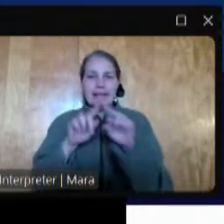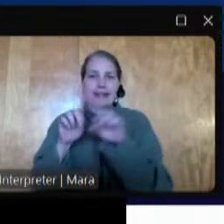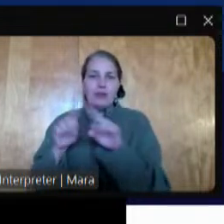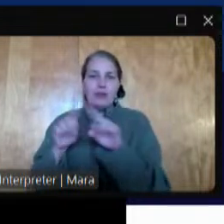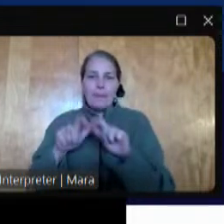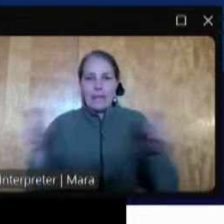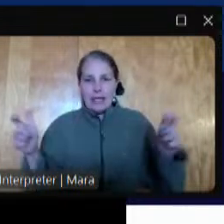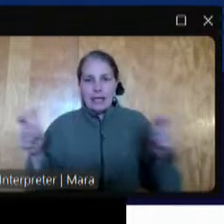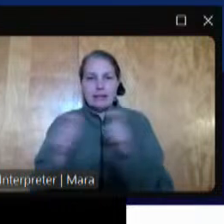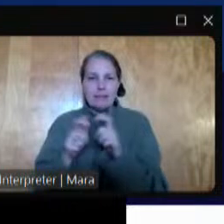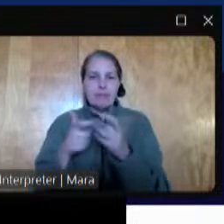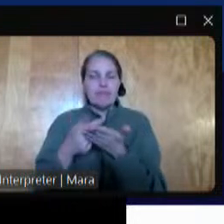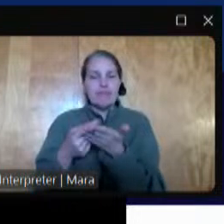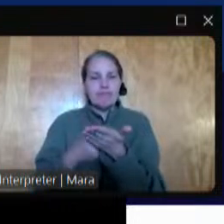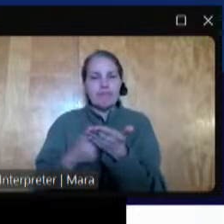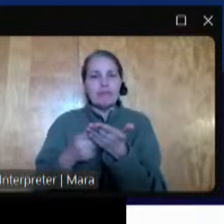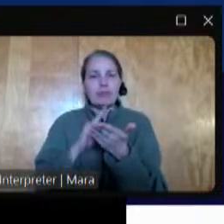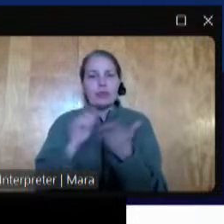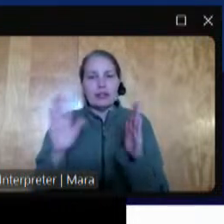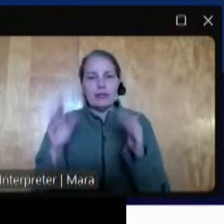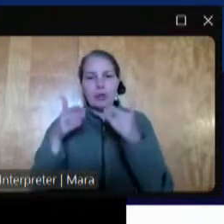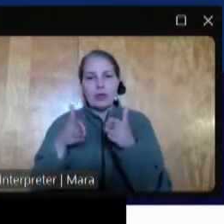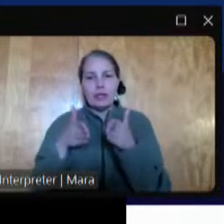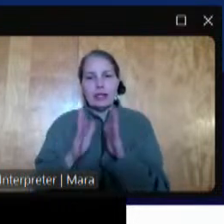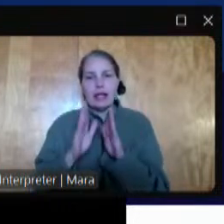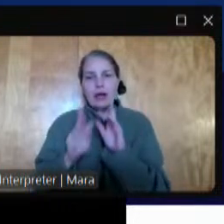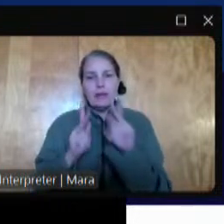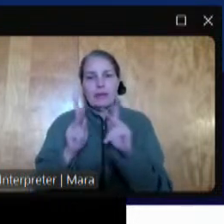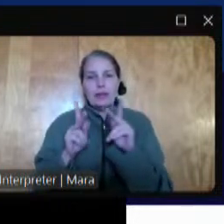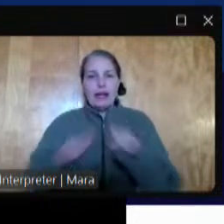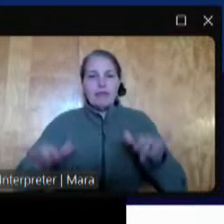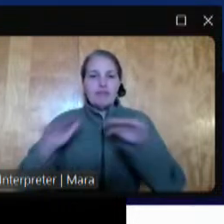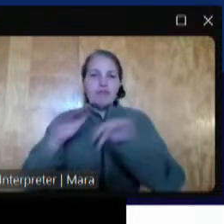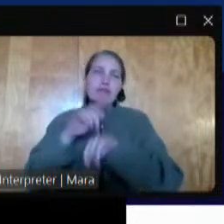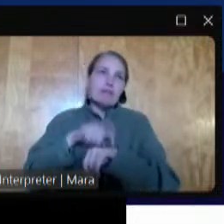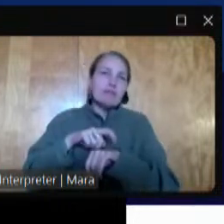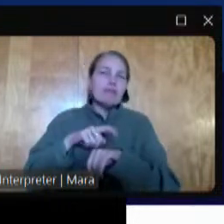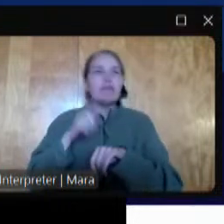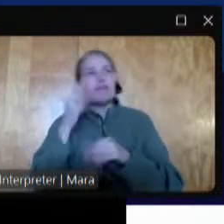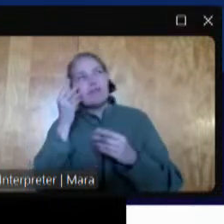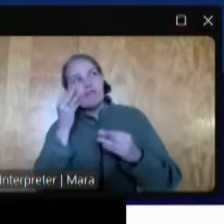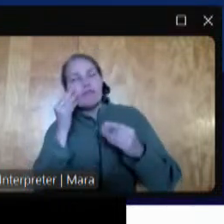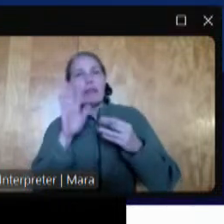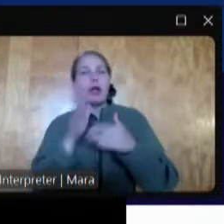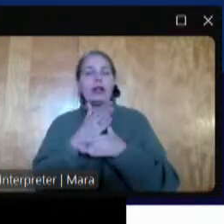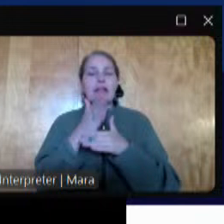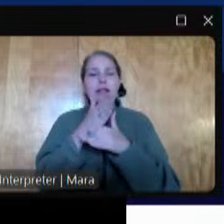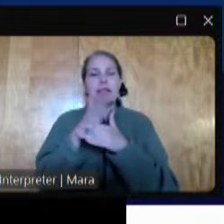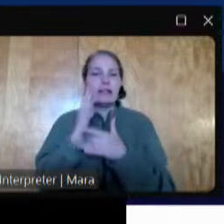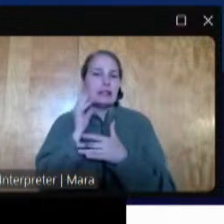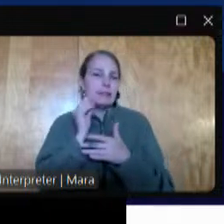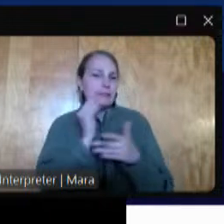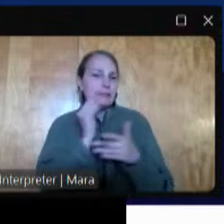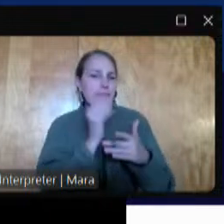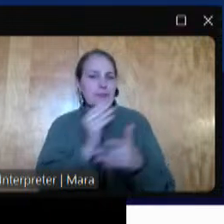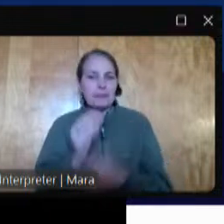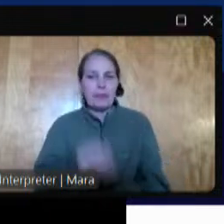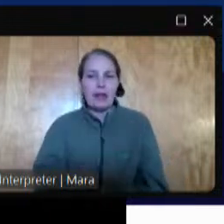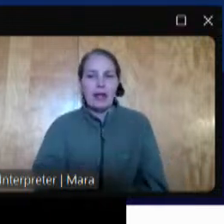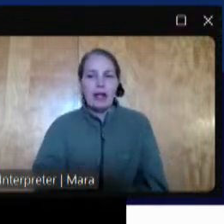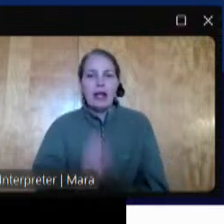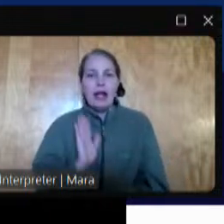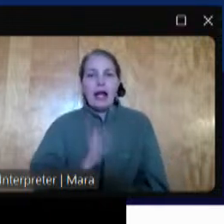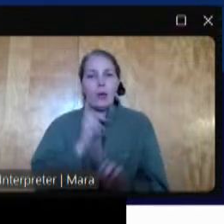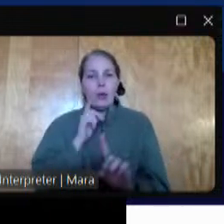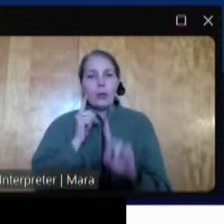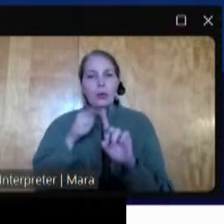large group discussion that's really designed to allow everyone time and space to reflect and share their experience. So it's our goal in these